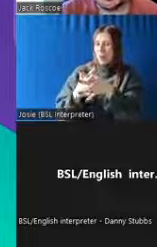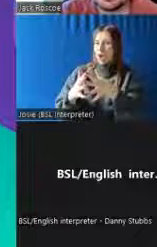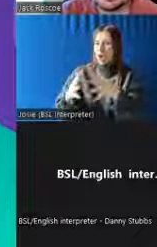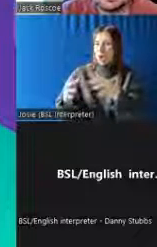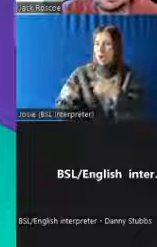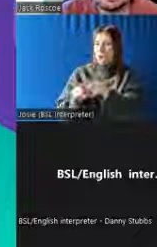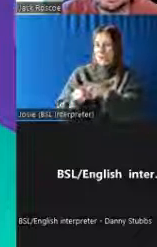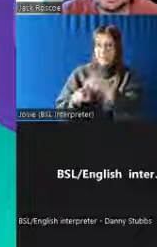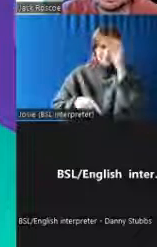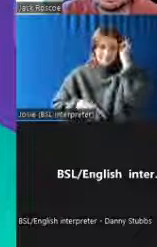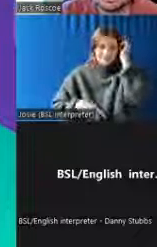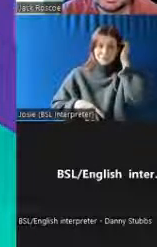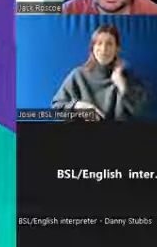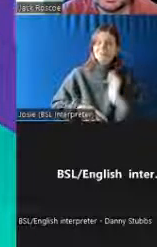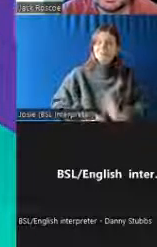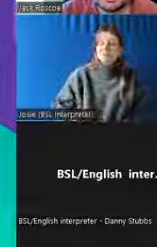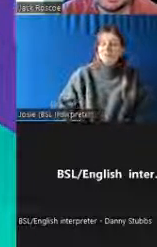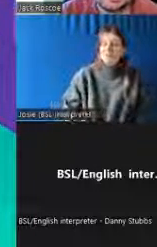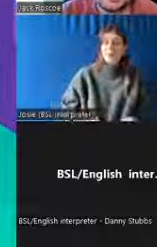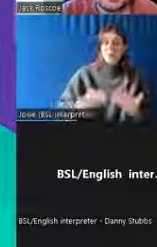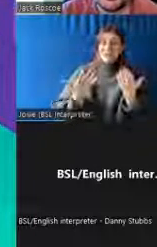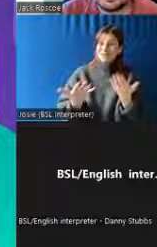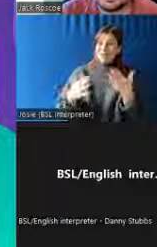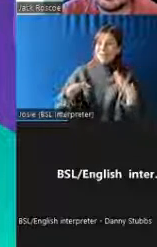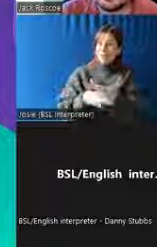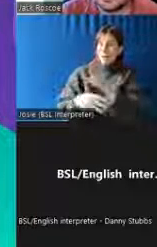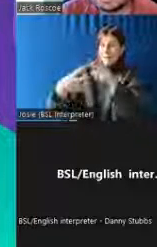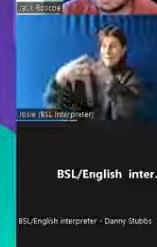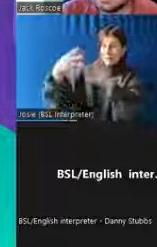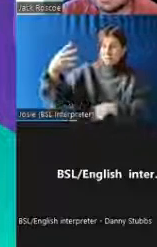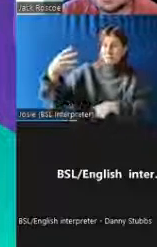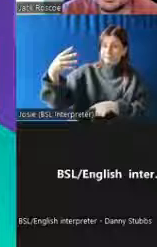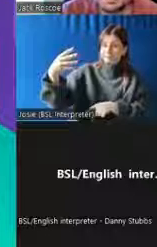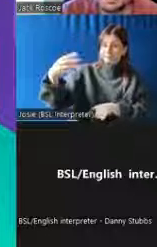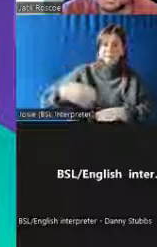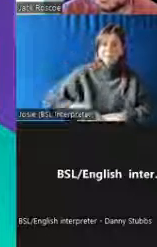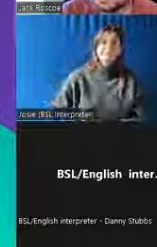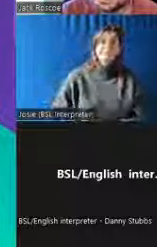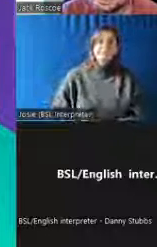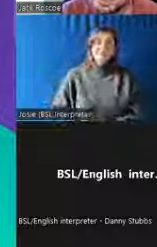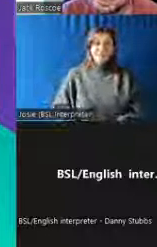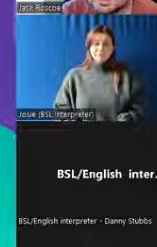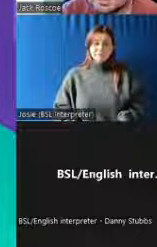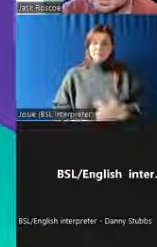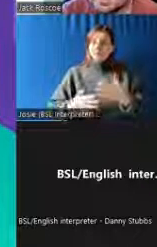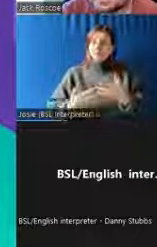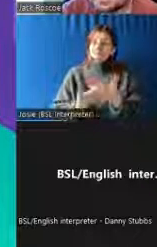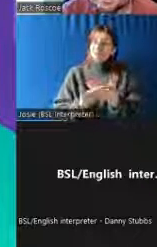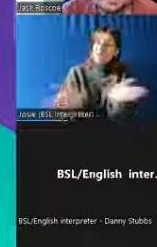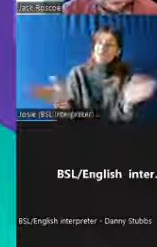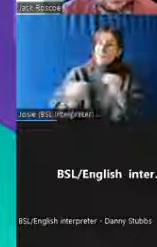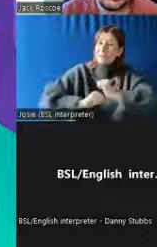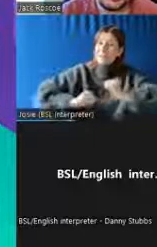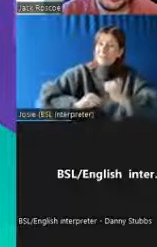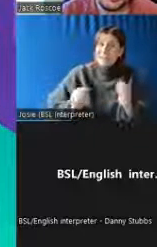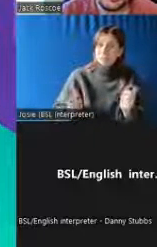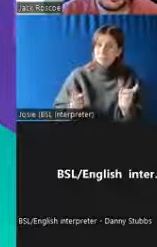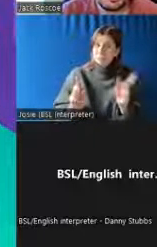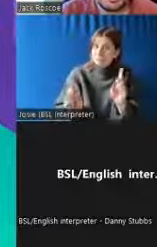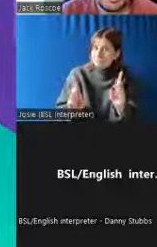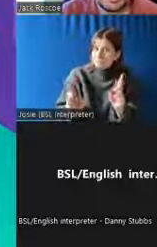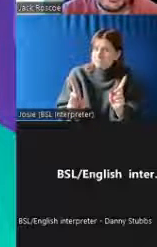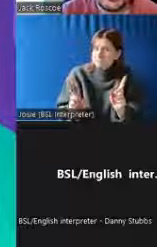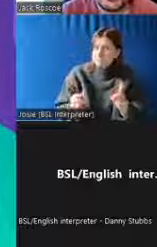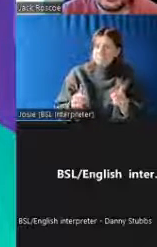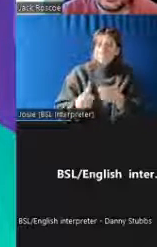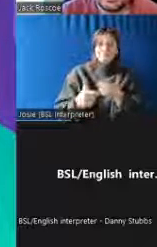So today, we'll be covering these topics. I'm going to define what a public space is, exciting. We'll